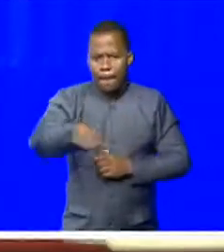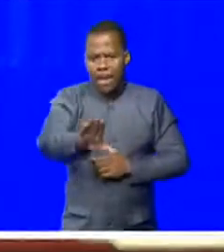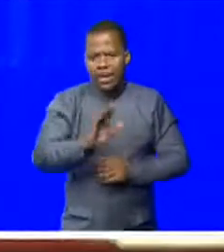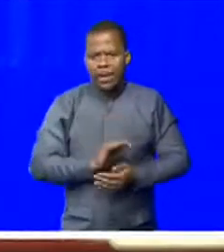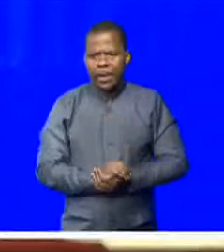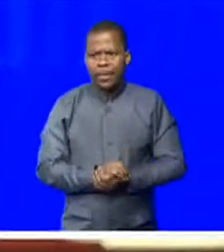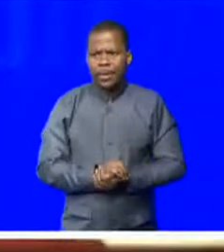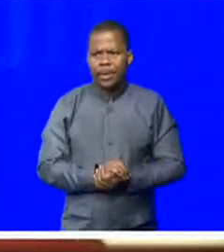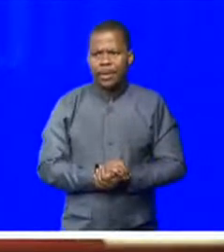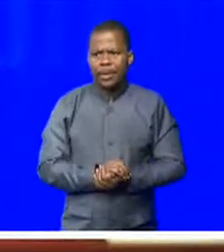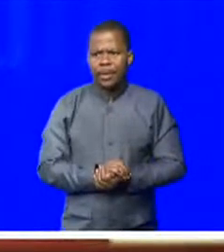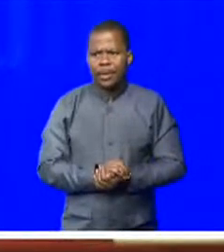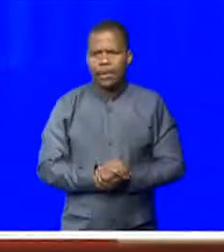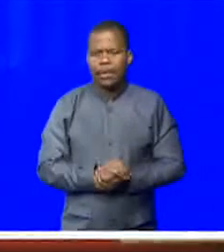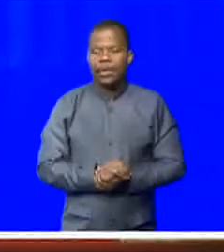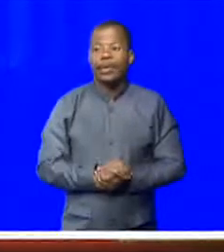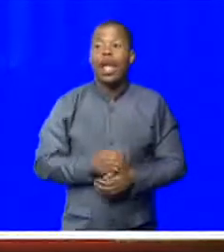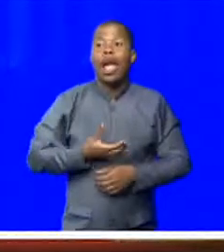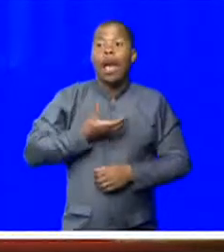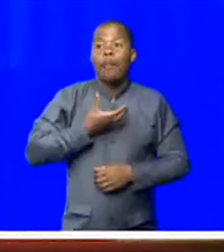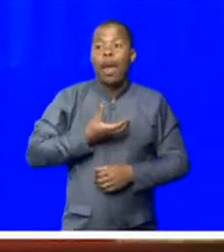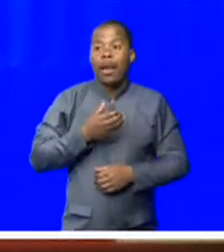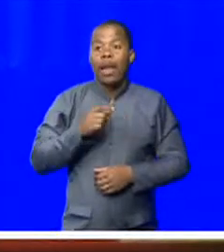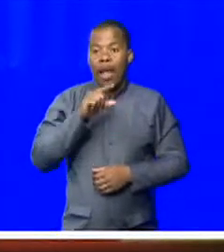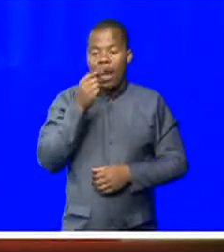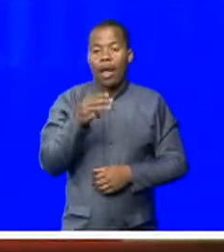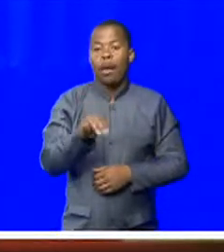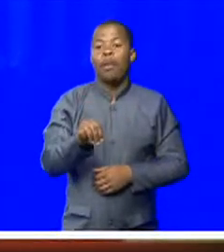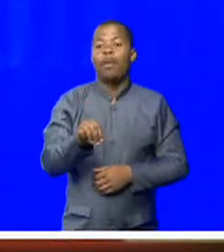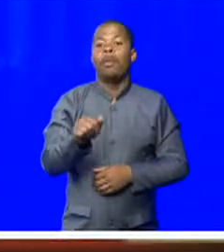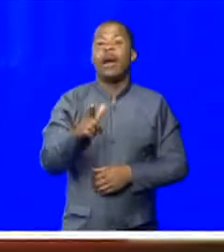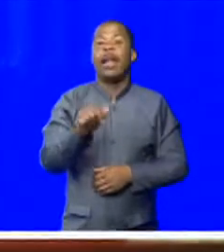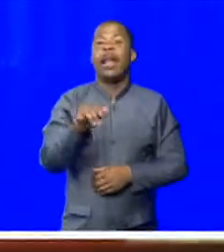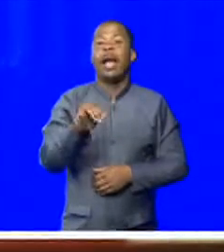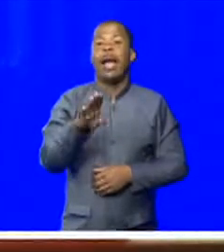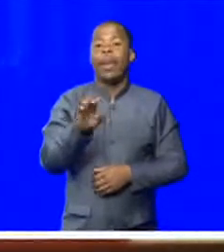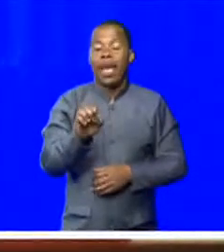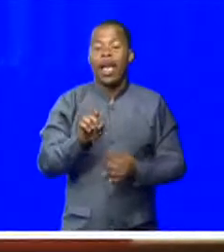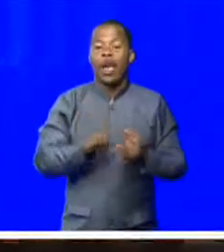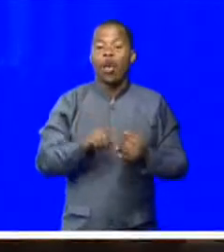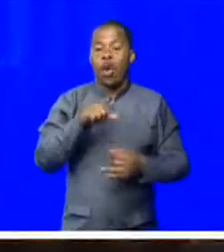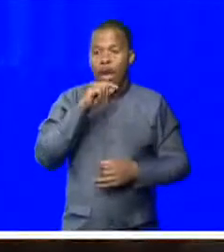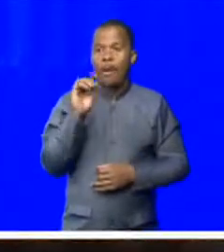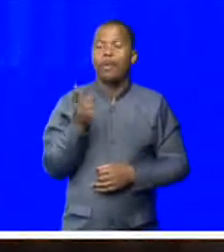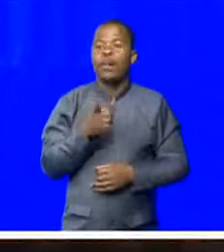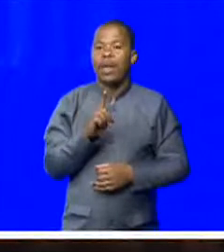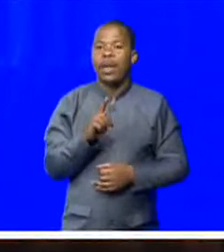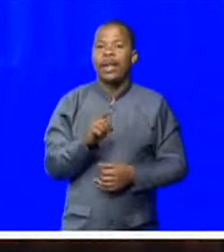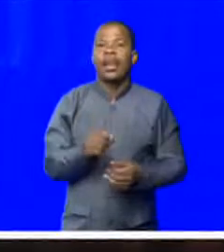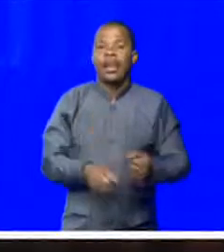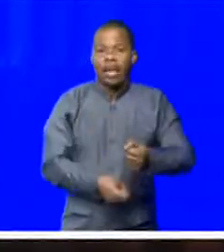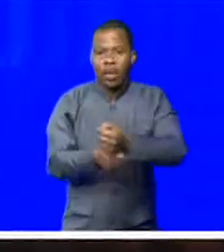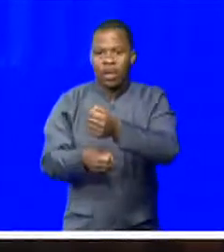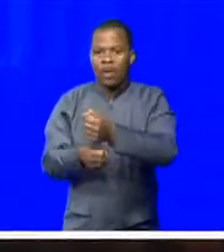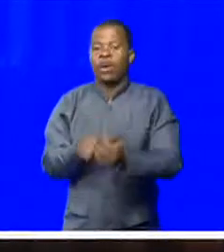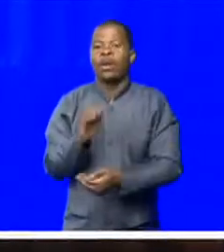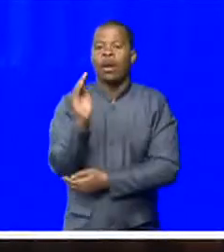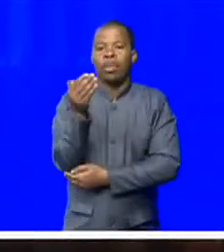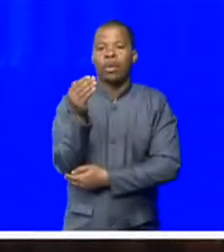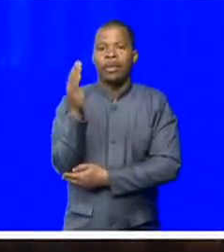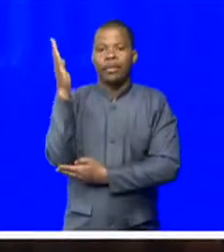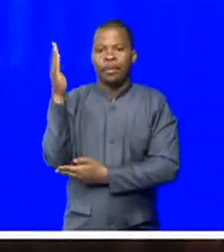year. Senator Khanyisile Malambe was seconded by Senator Busisiwe Dlamini on the motion. Sinyele sikhalo